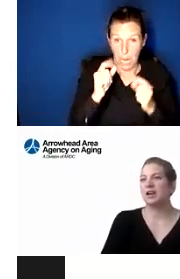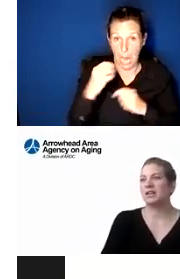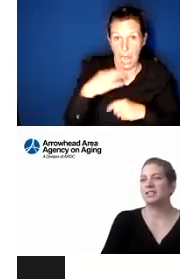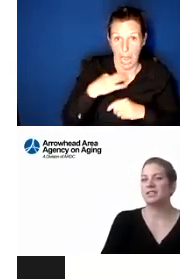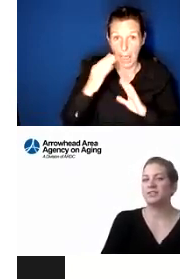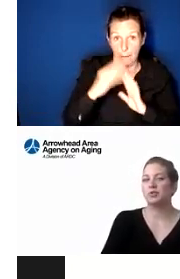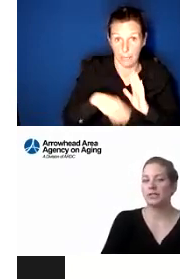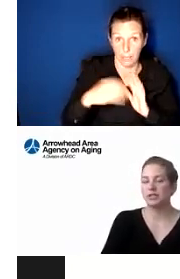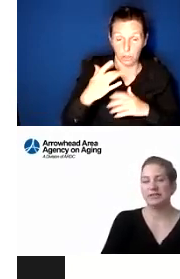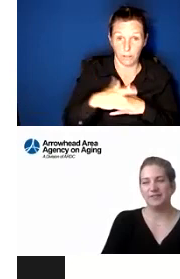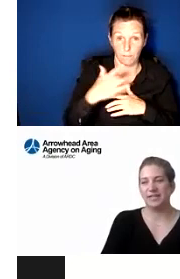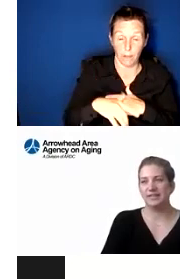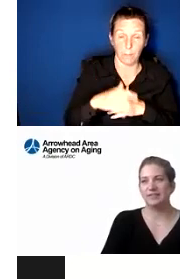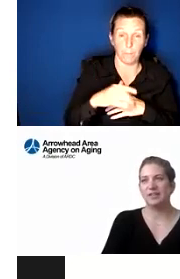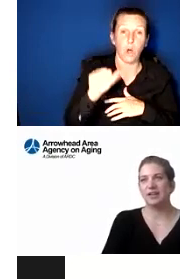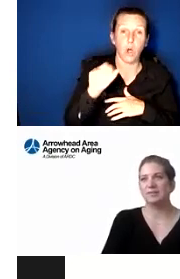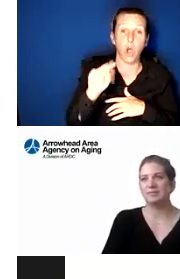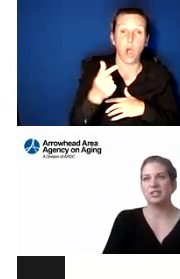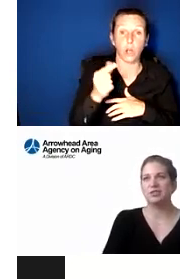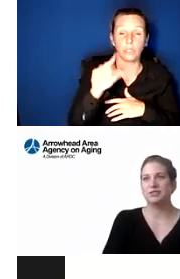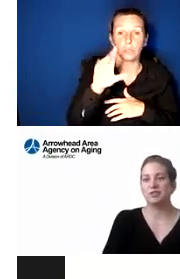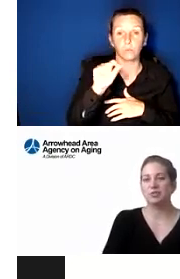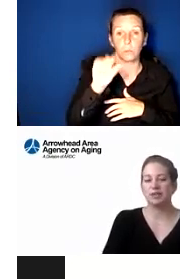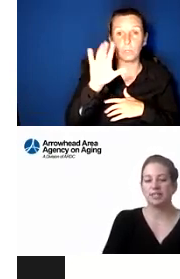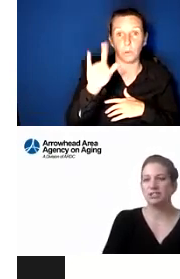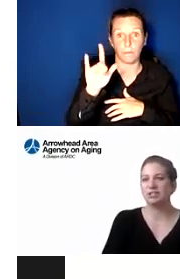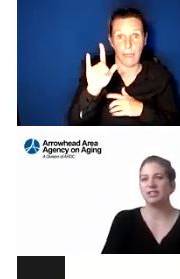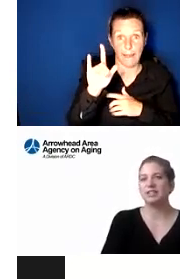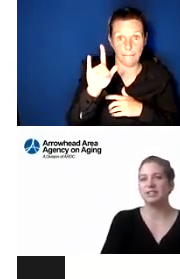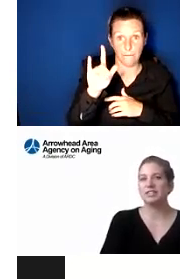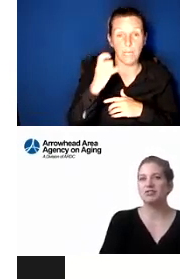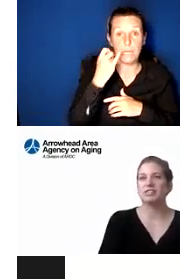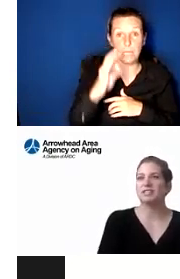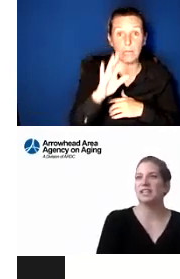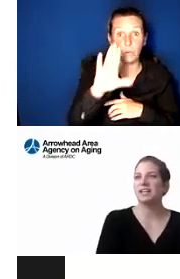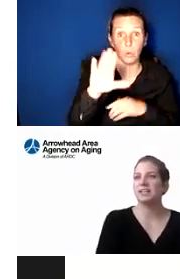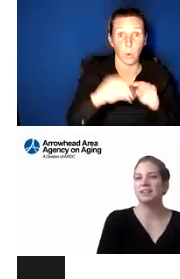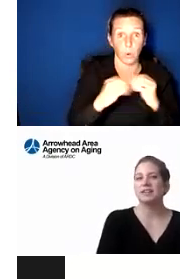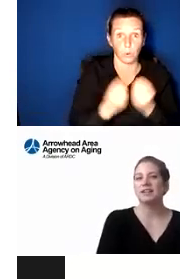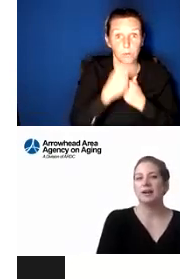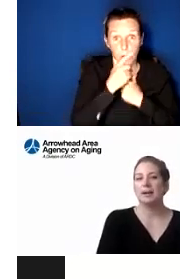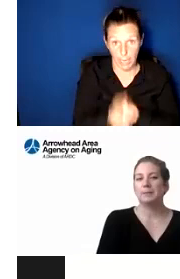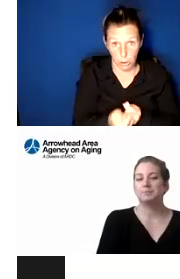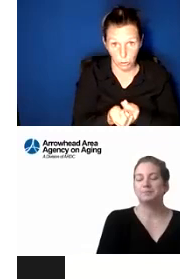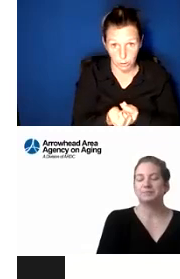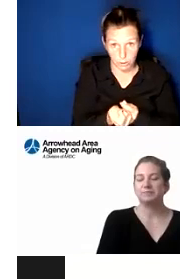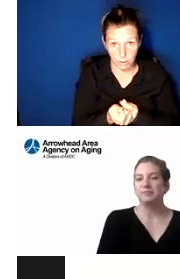in August of 2025. So if your organization is interested in